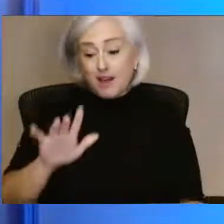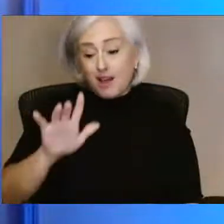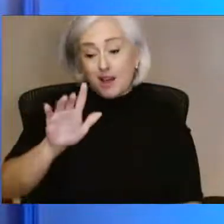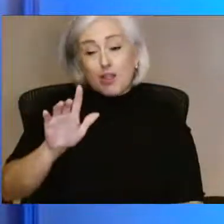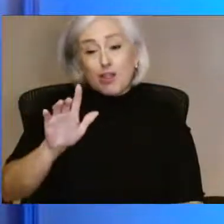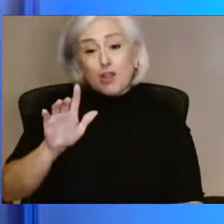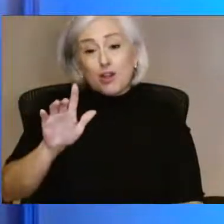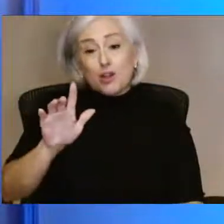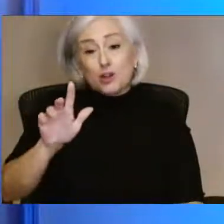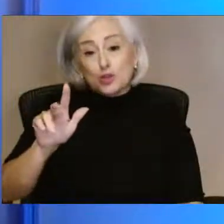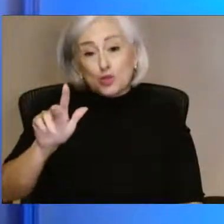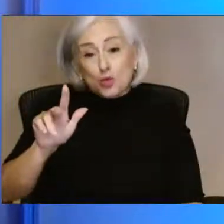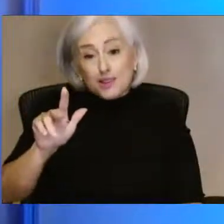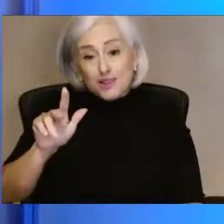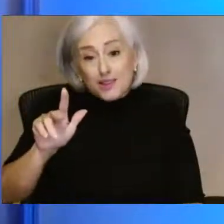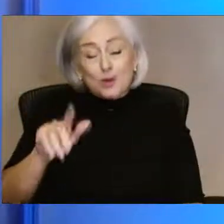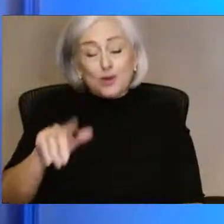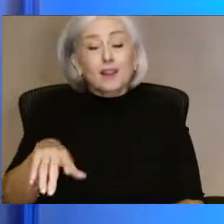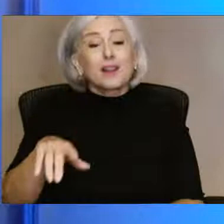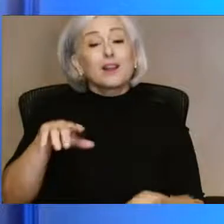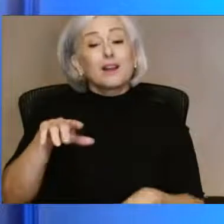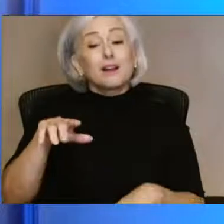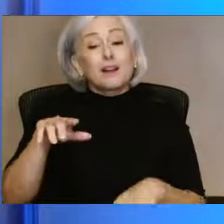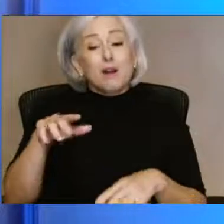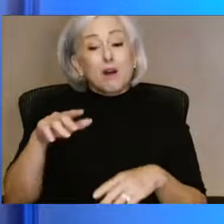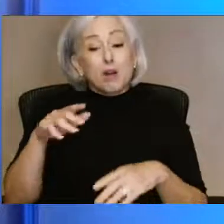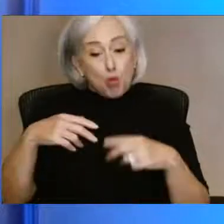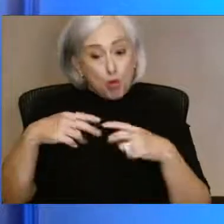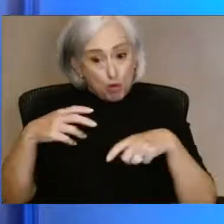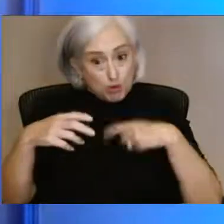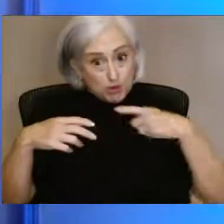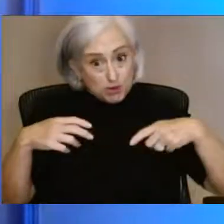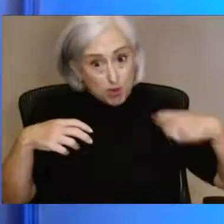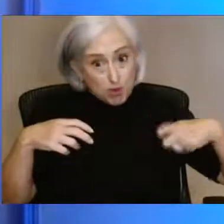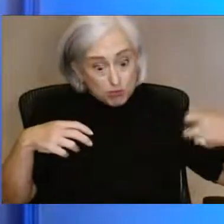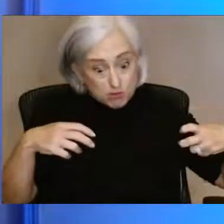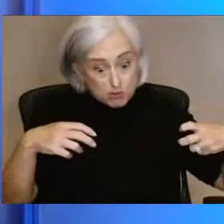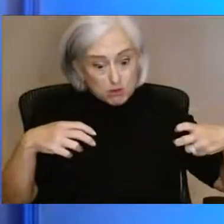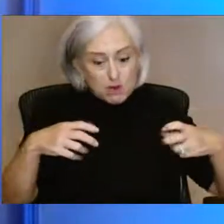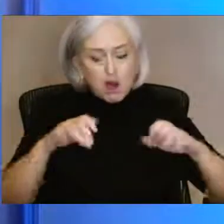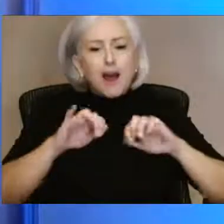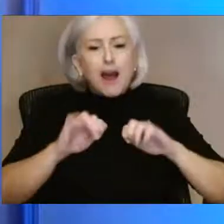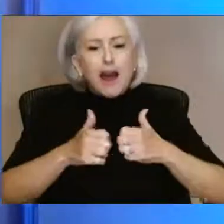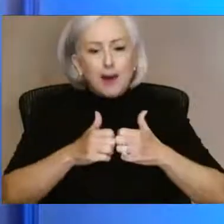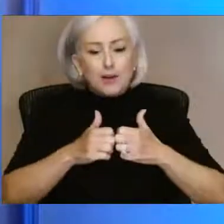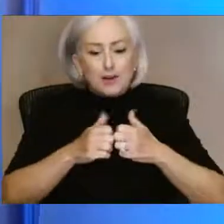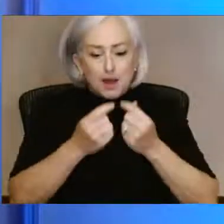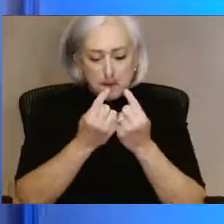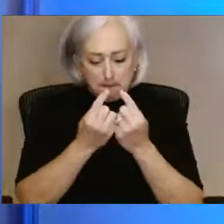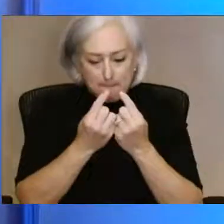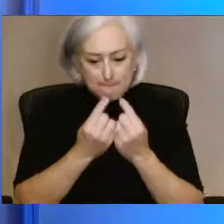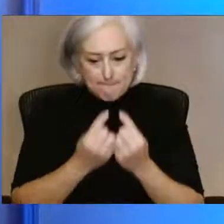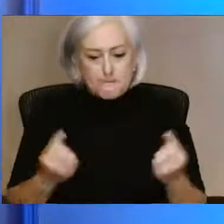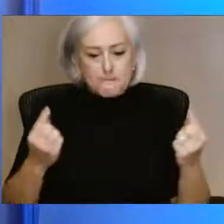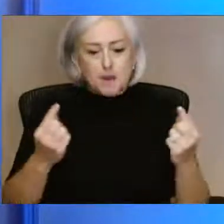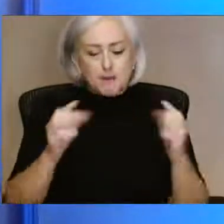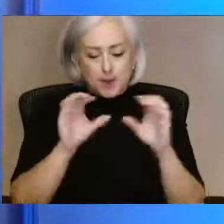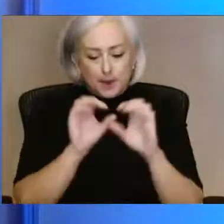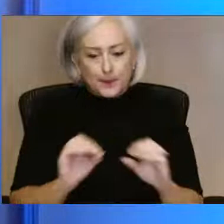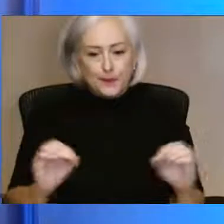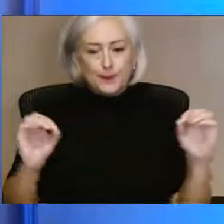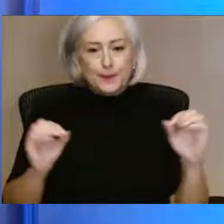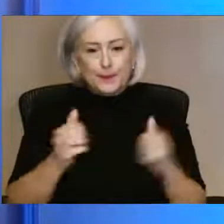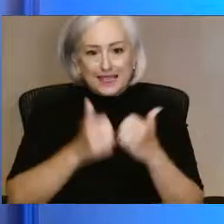know that sometimes in cancer, that process isn't working correctly. So if we understand that basic process, then we